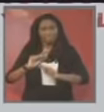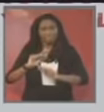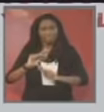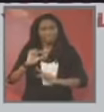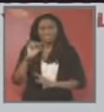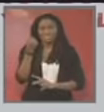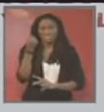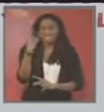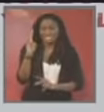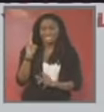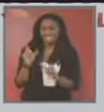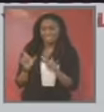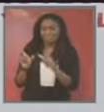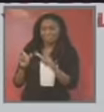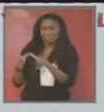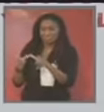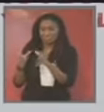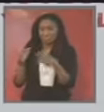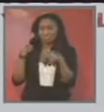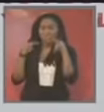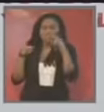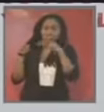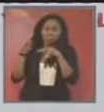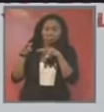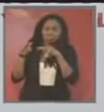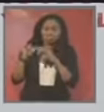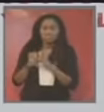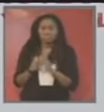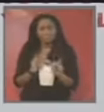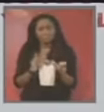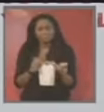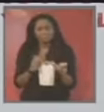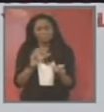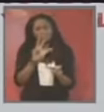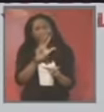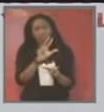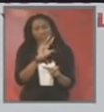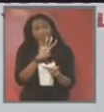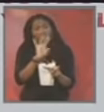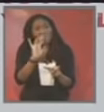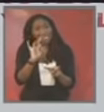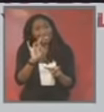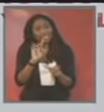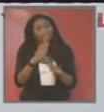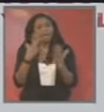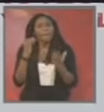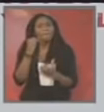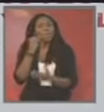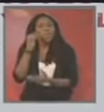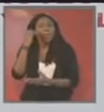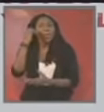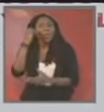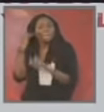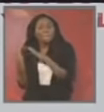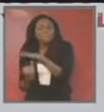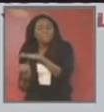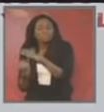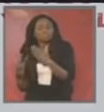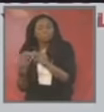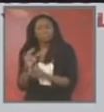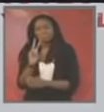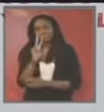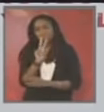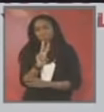in step-down. In terms of quarantine, 348. Total persons in home isolation now stand at